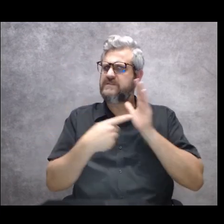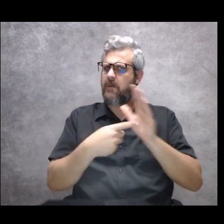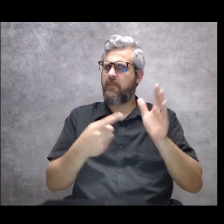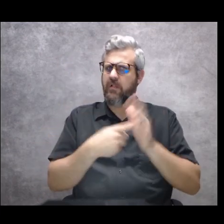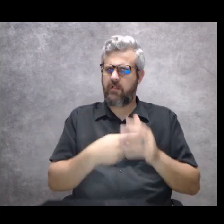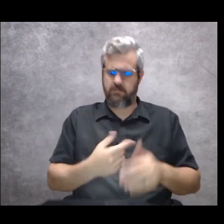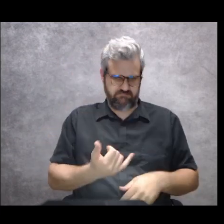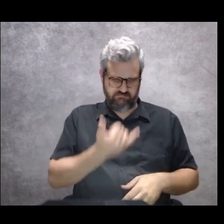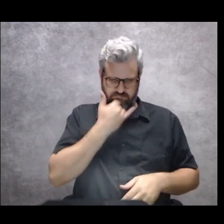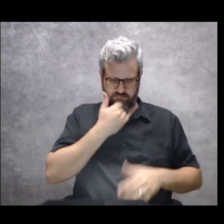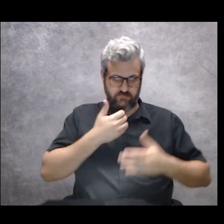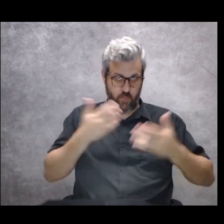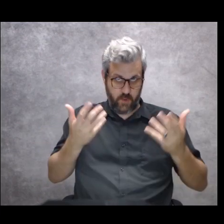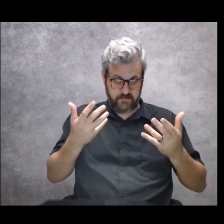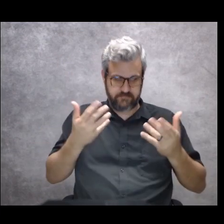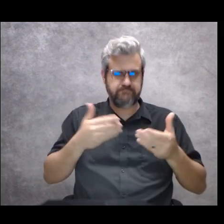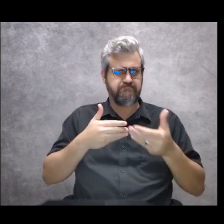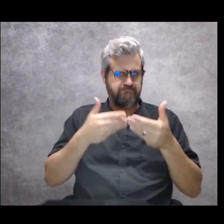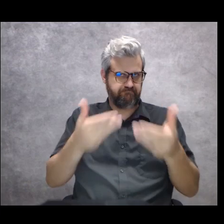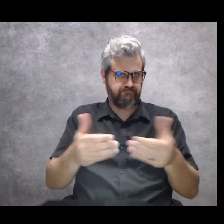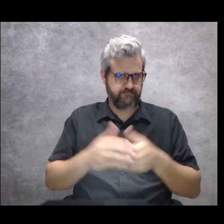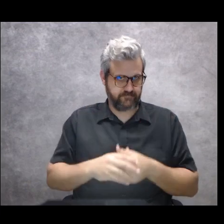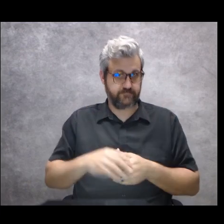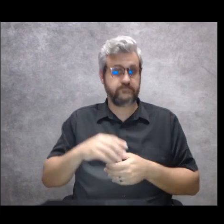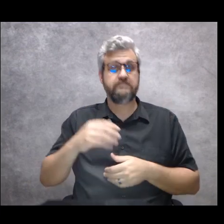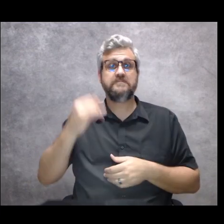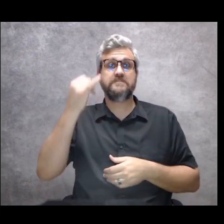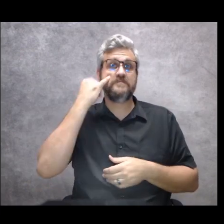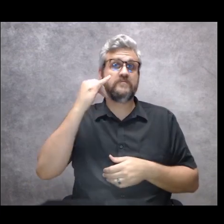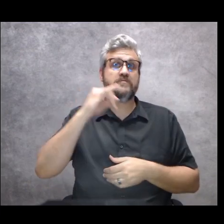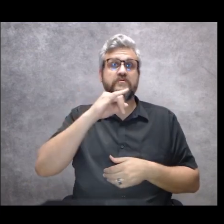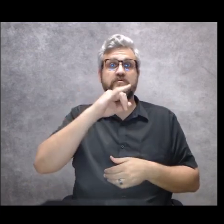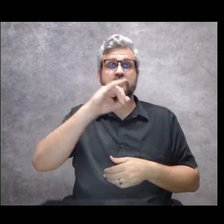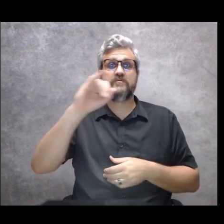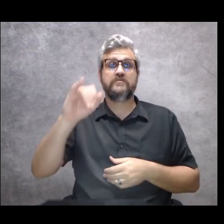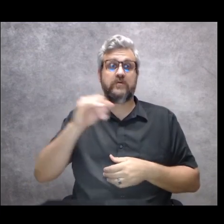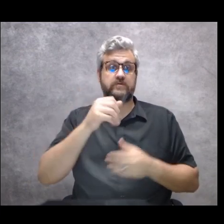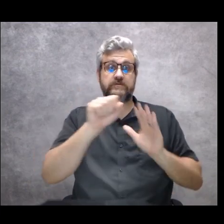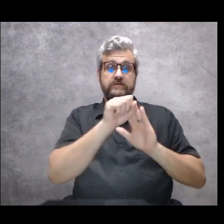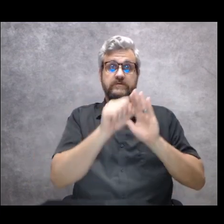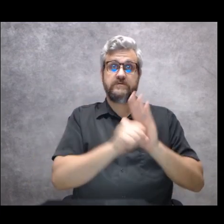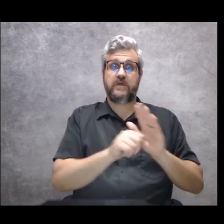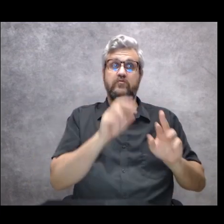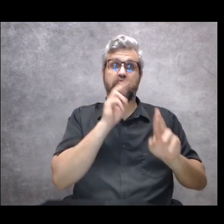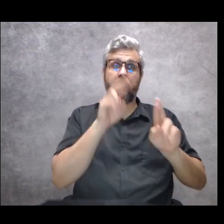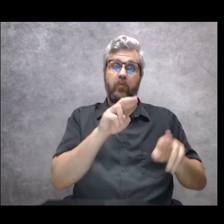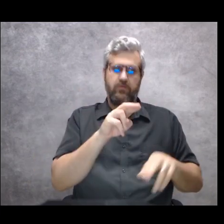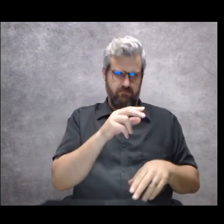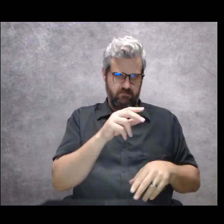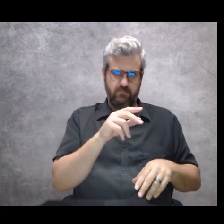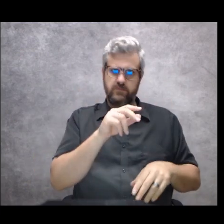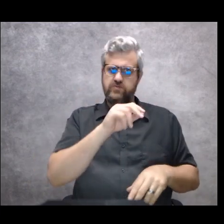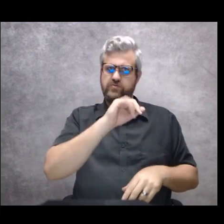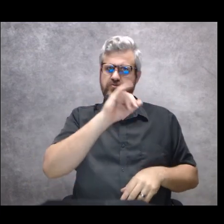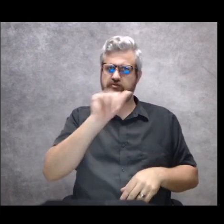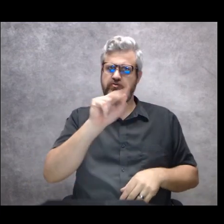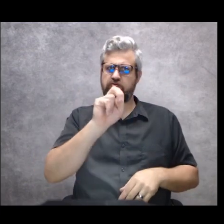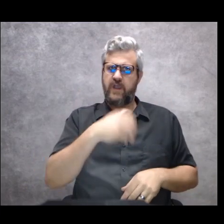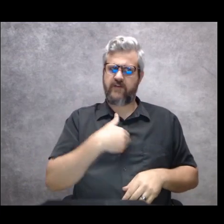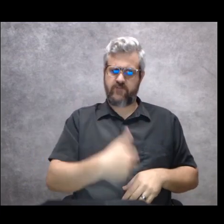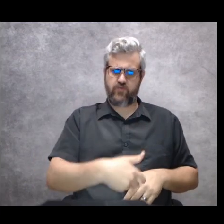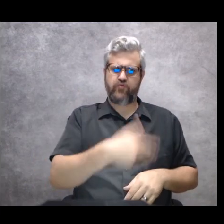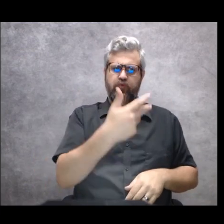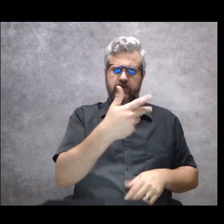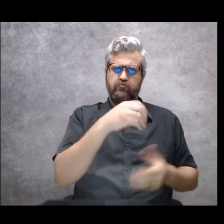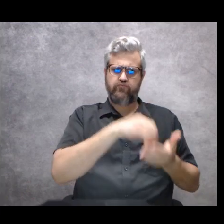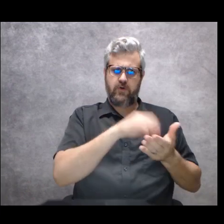follows. Jane has 3 records on the state report, and she should have 3 records on the local report. She